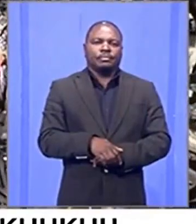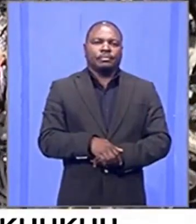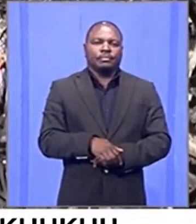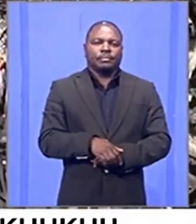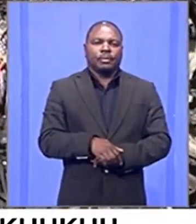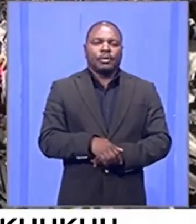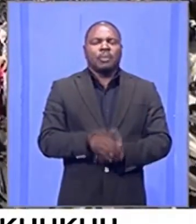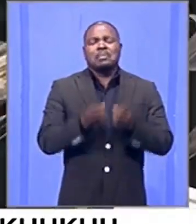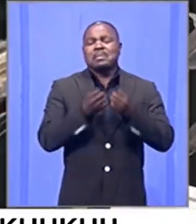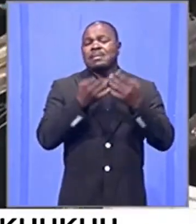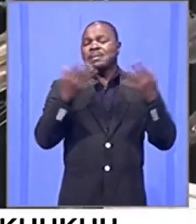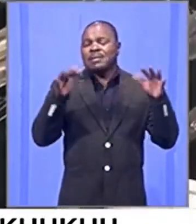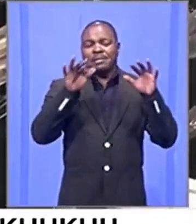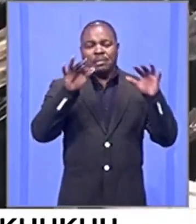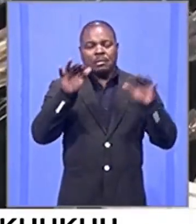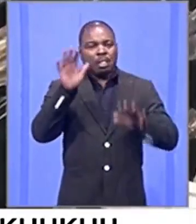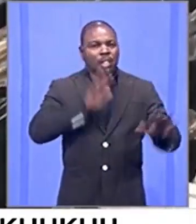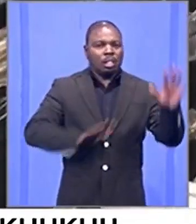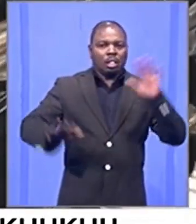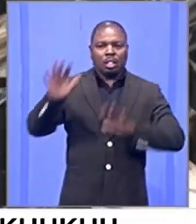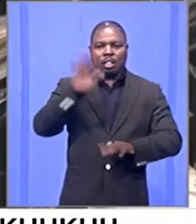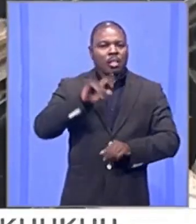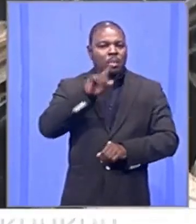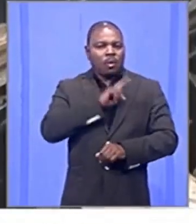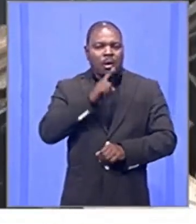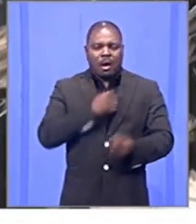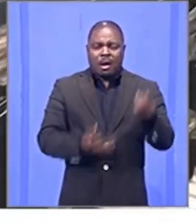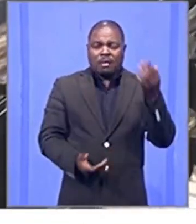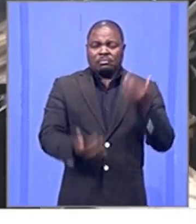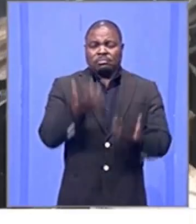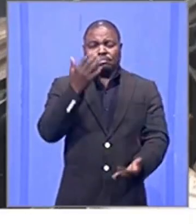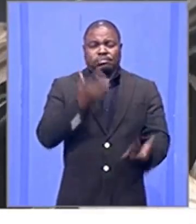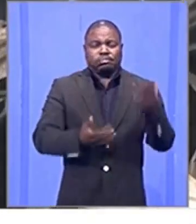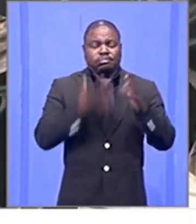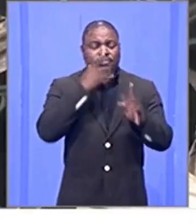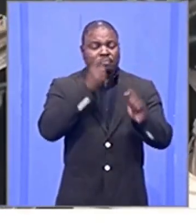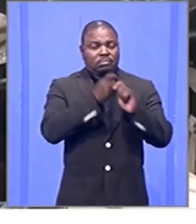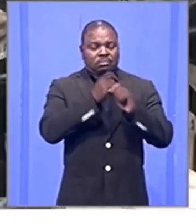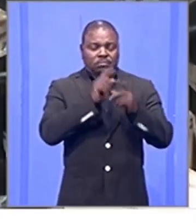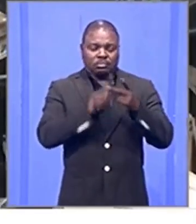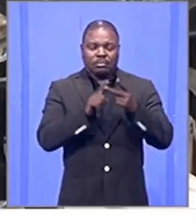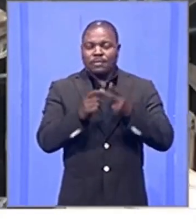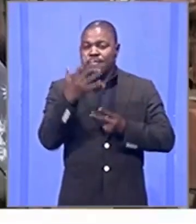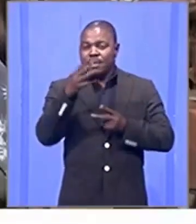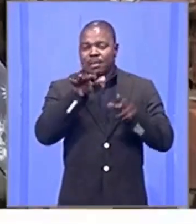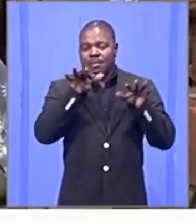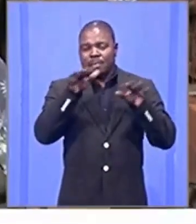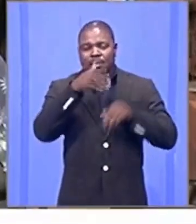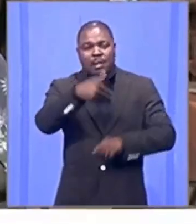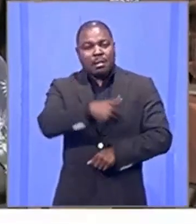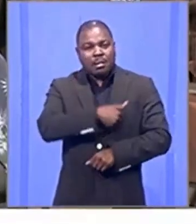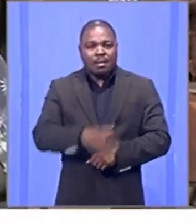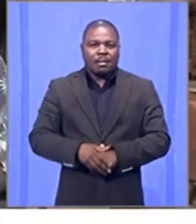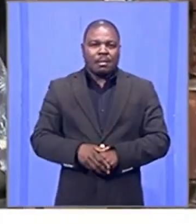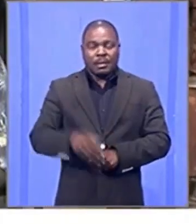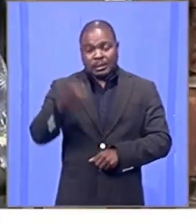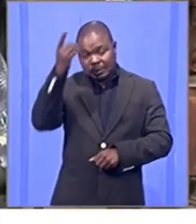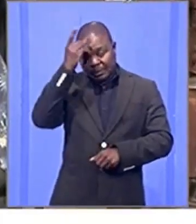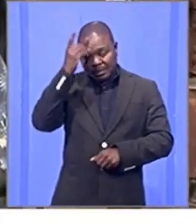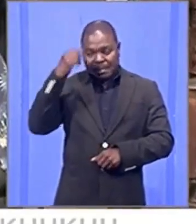Baahi ba diketekete ba setse ba tlalletswe ke naha ha mollo o ne o tjhesa mekhukhu, batho ba 5 ba tswile dikotsi. Masipala